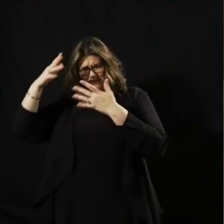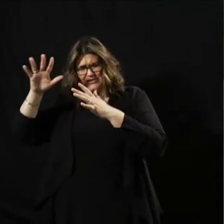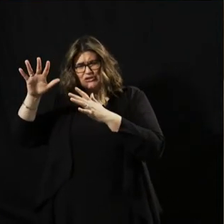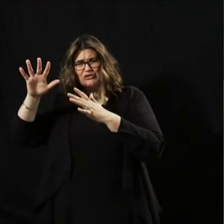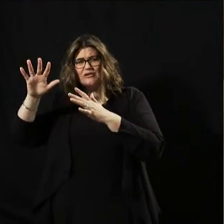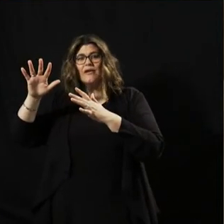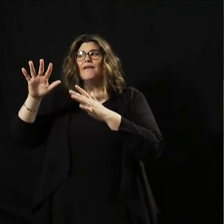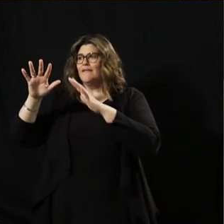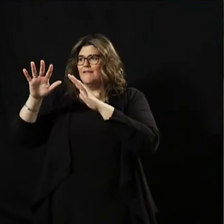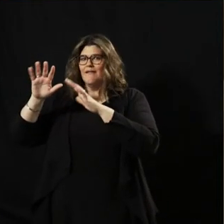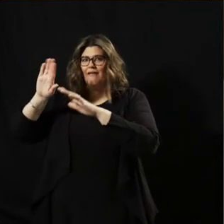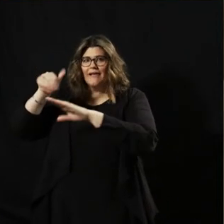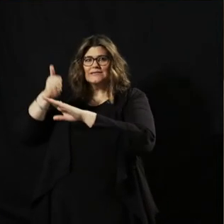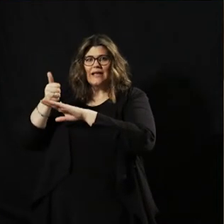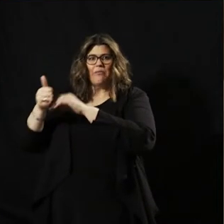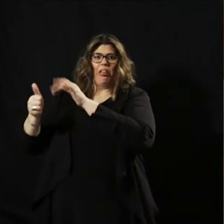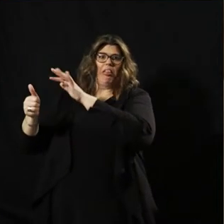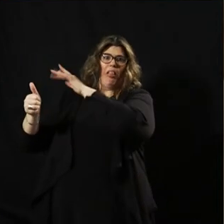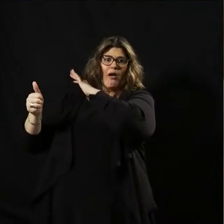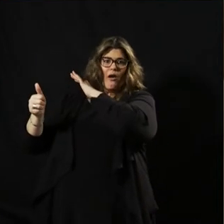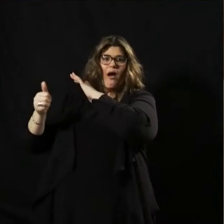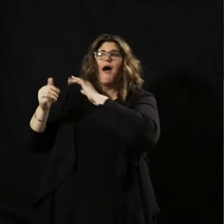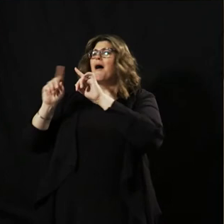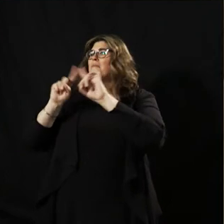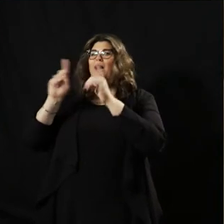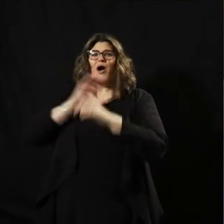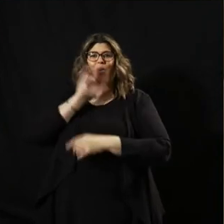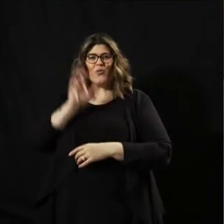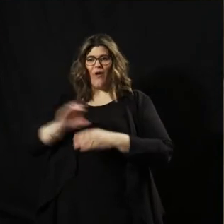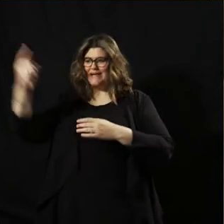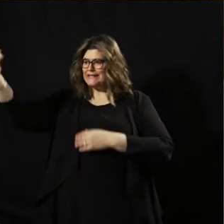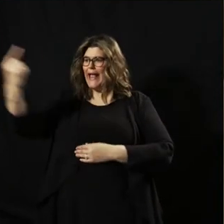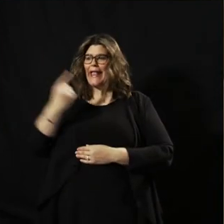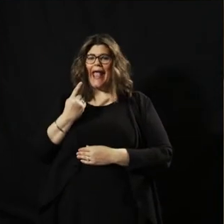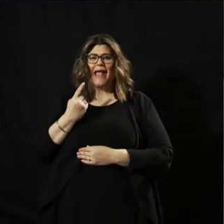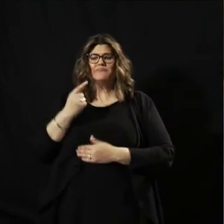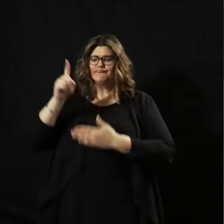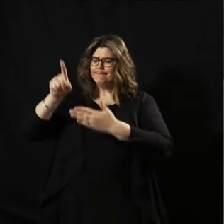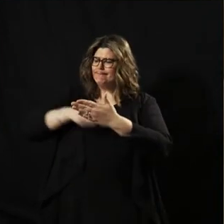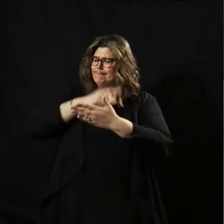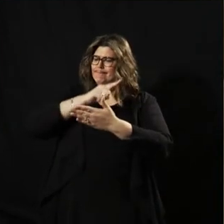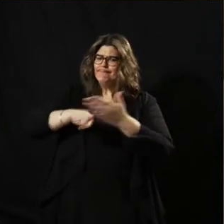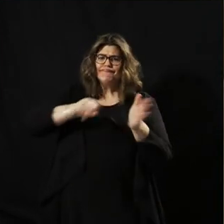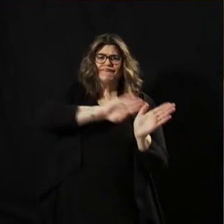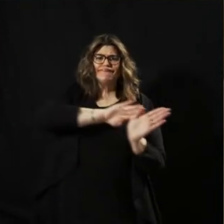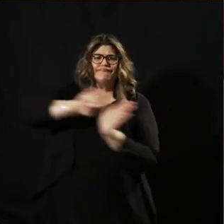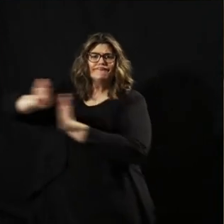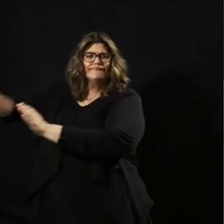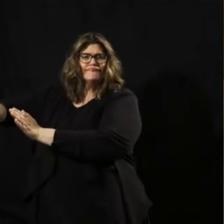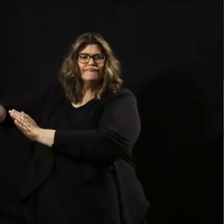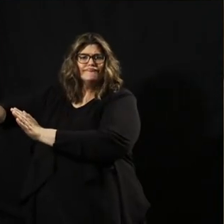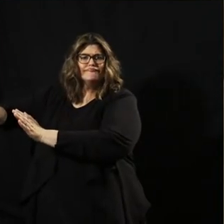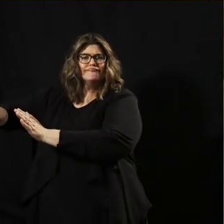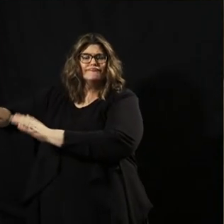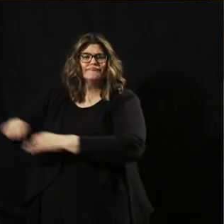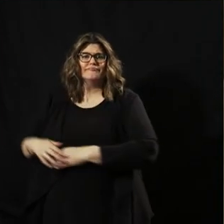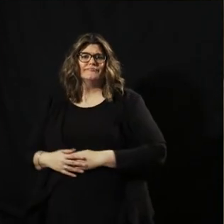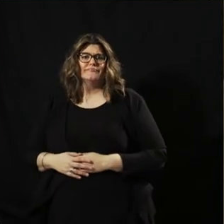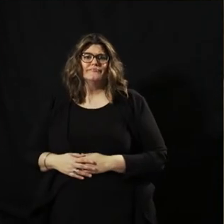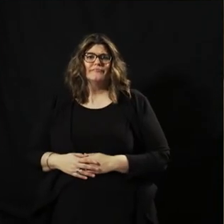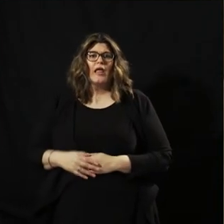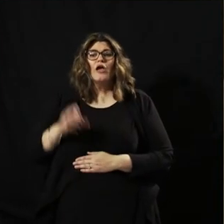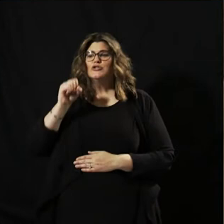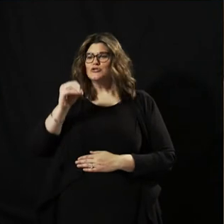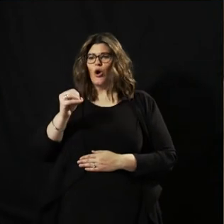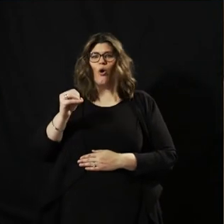is Christ the Lord. Christ has put the lie to the liar. He